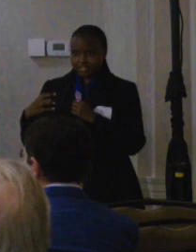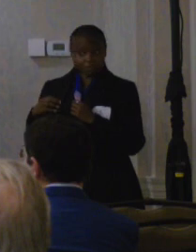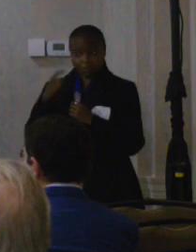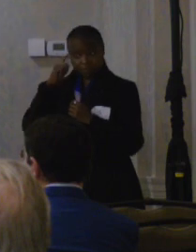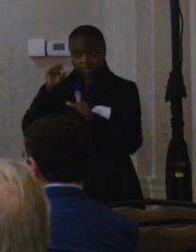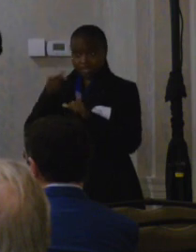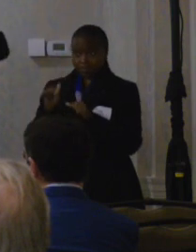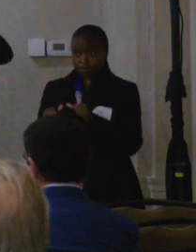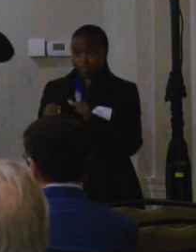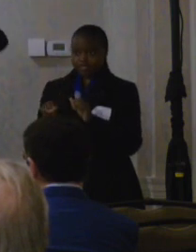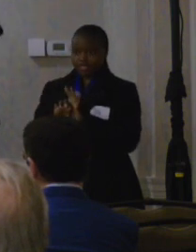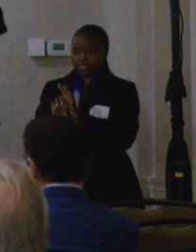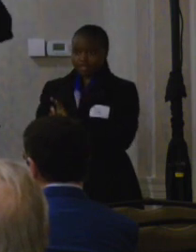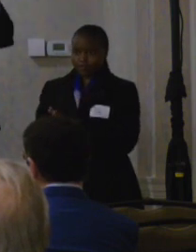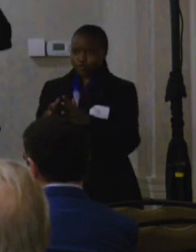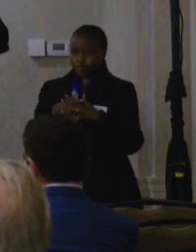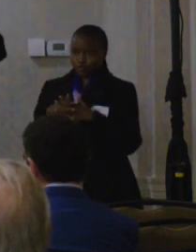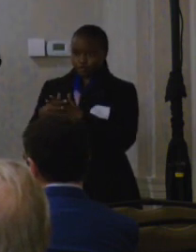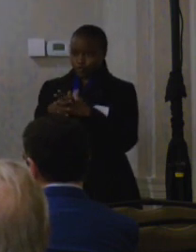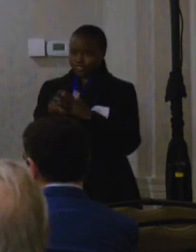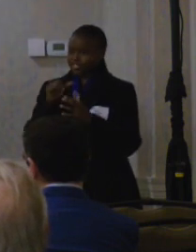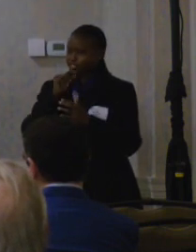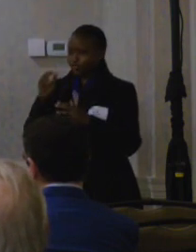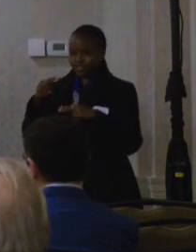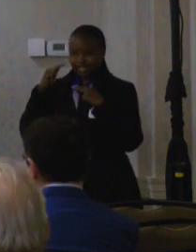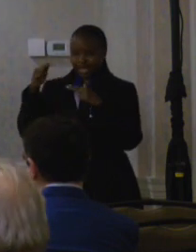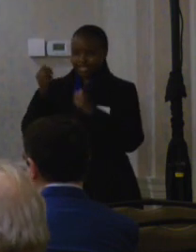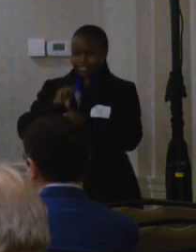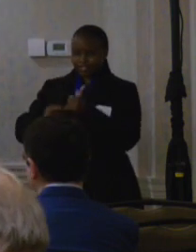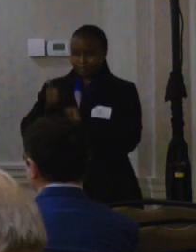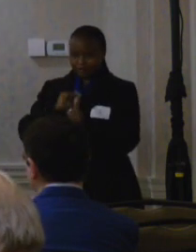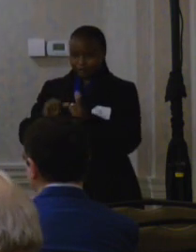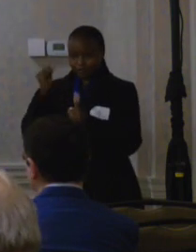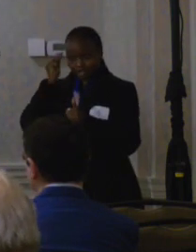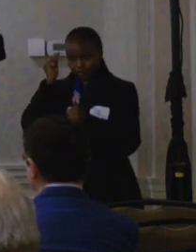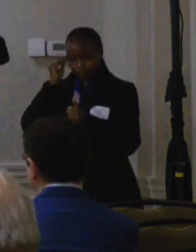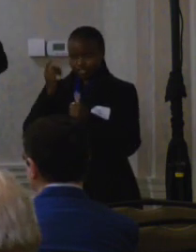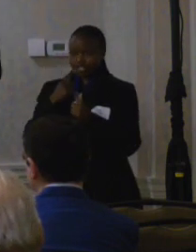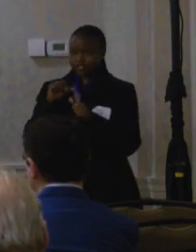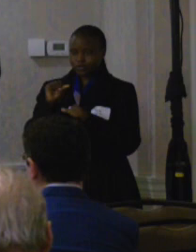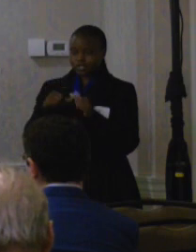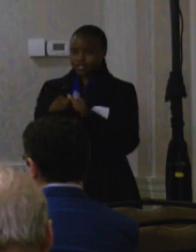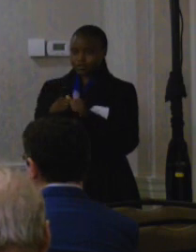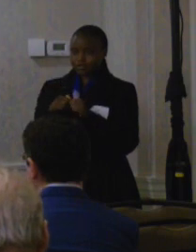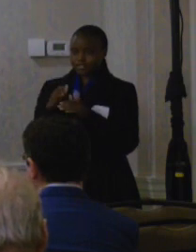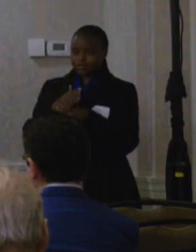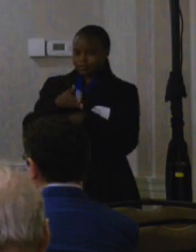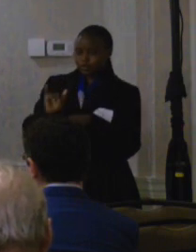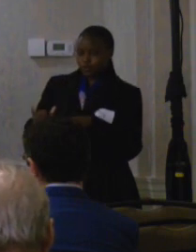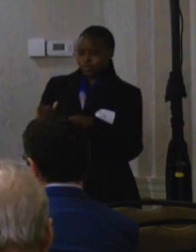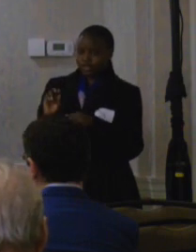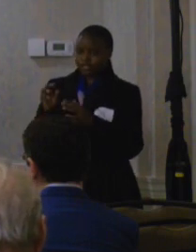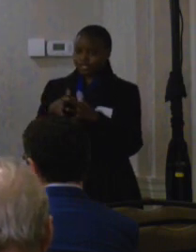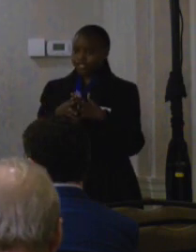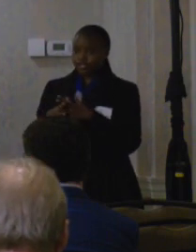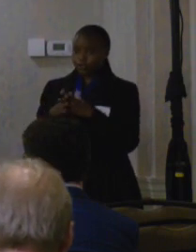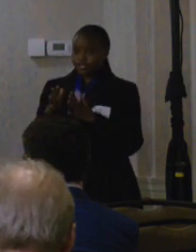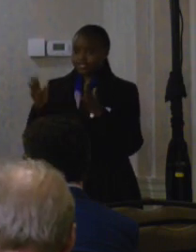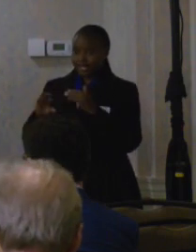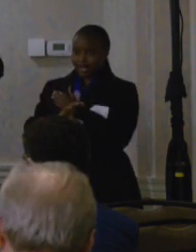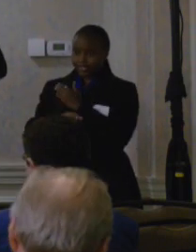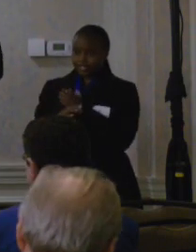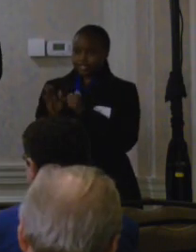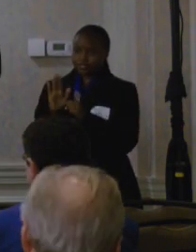US. Obviously, the US is not the highest performing education system in the world by any means, and I'll talk a little bit beyond that. But the US is a large country with a